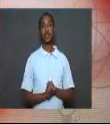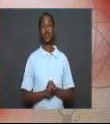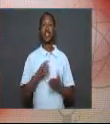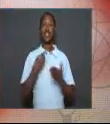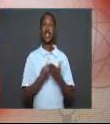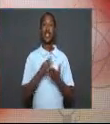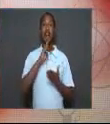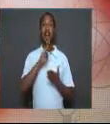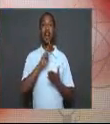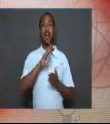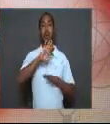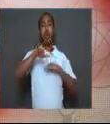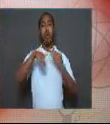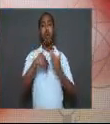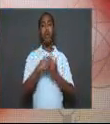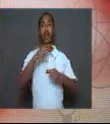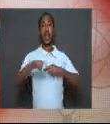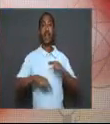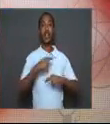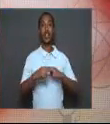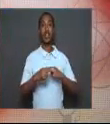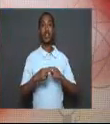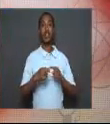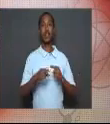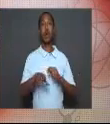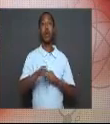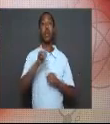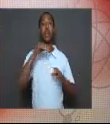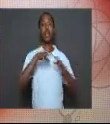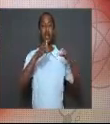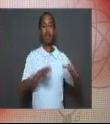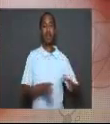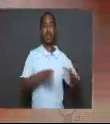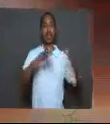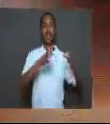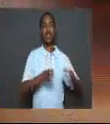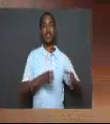These are the overall reactions that occur in the blast furnace.